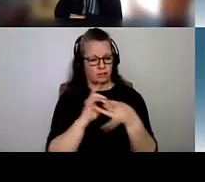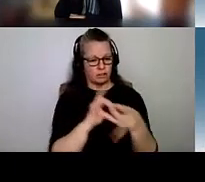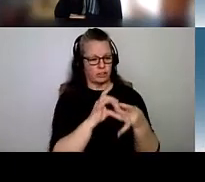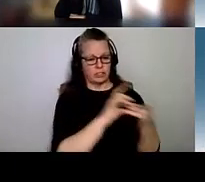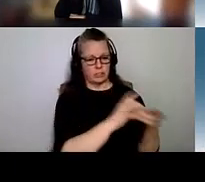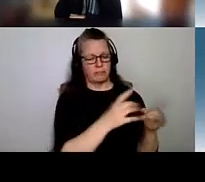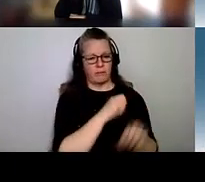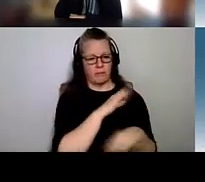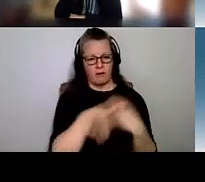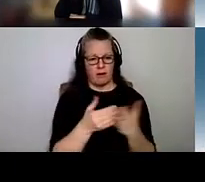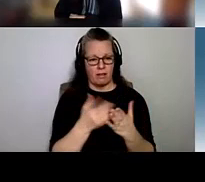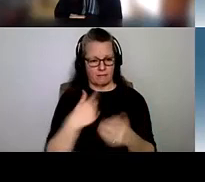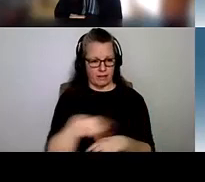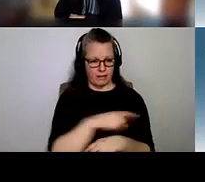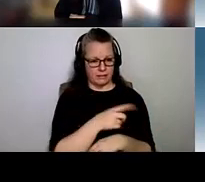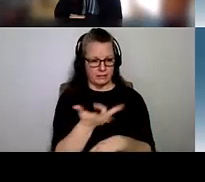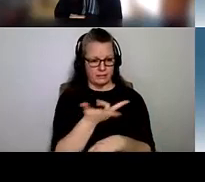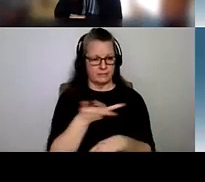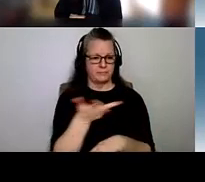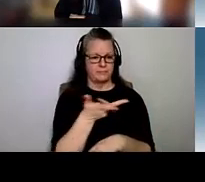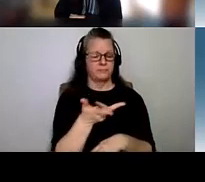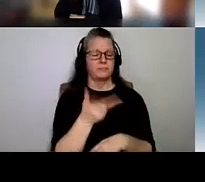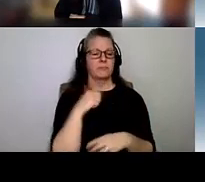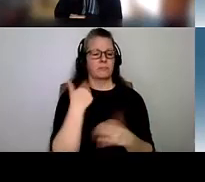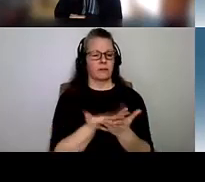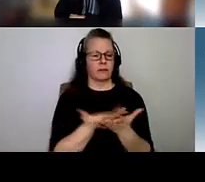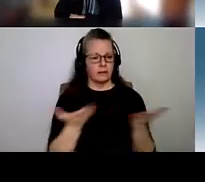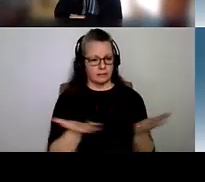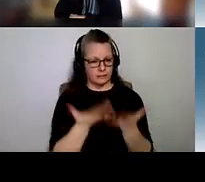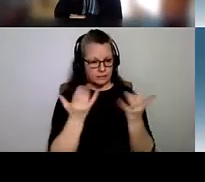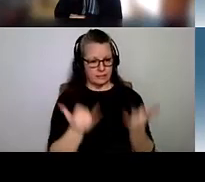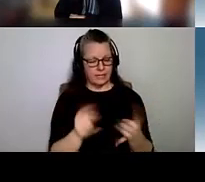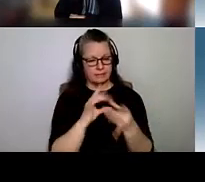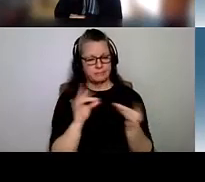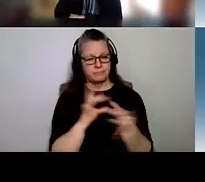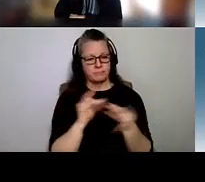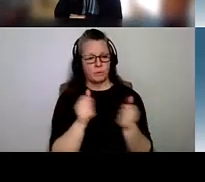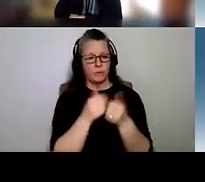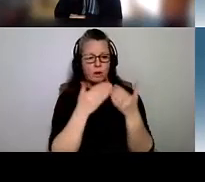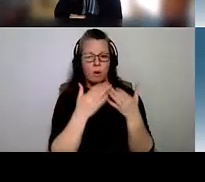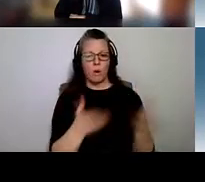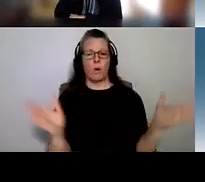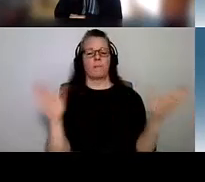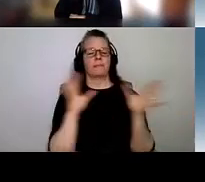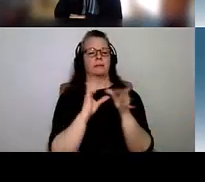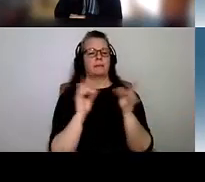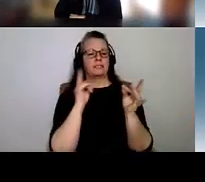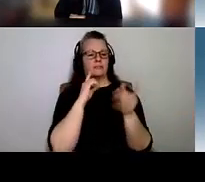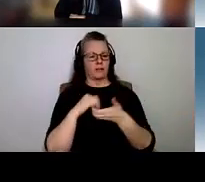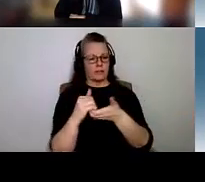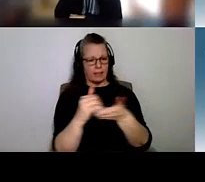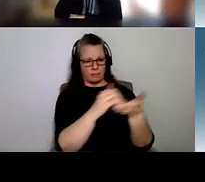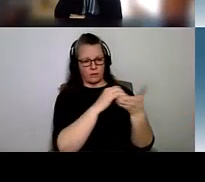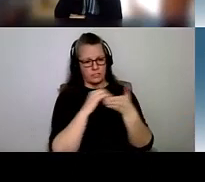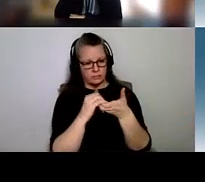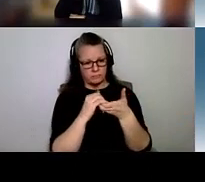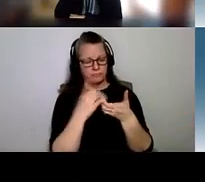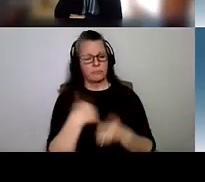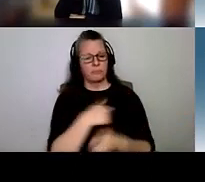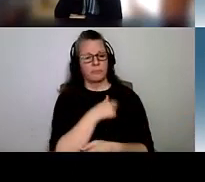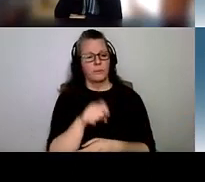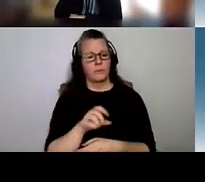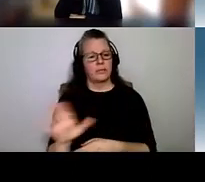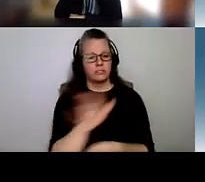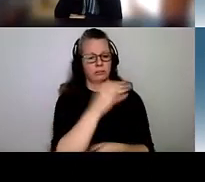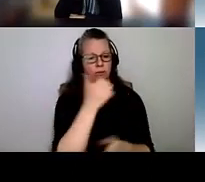so I'm coming here today with an open message of collaboration that we need your help to transition the